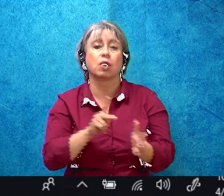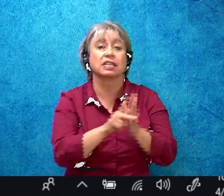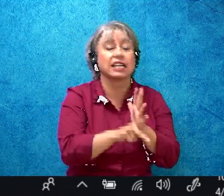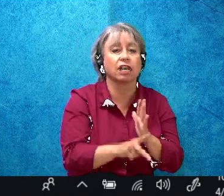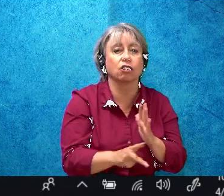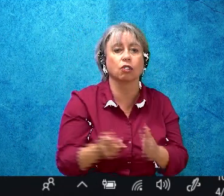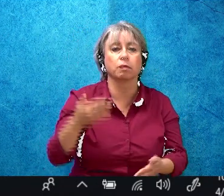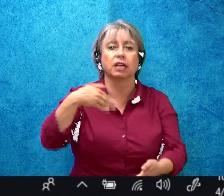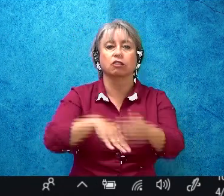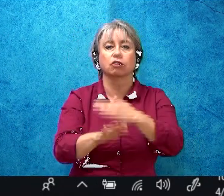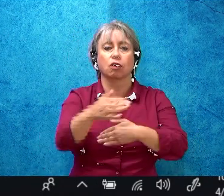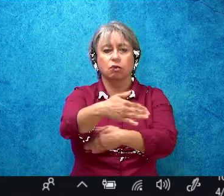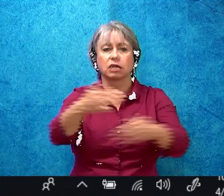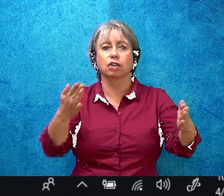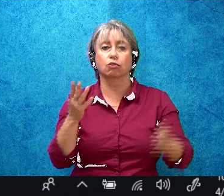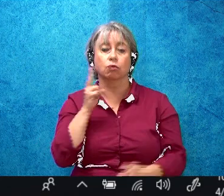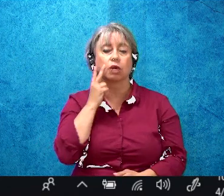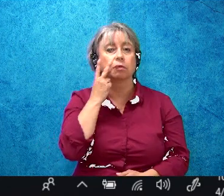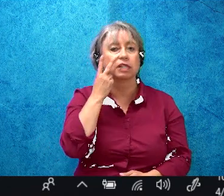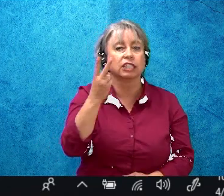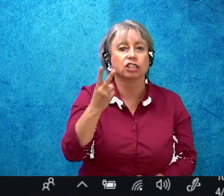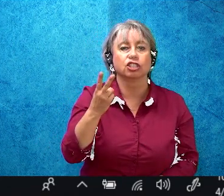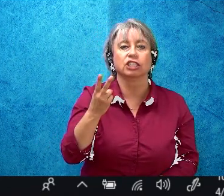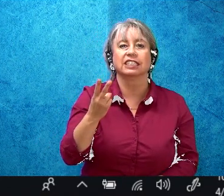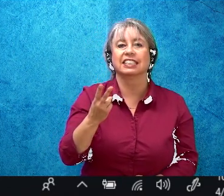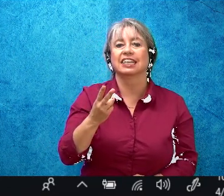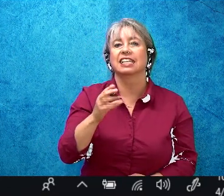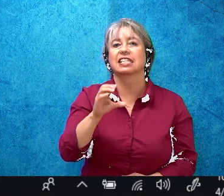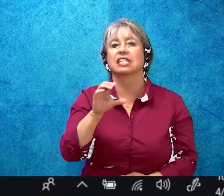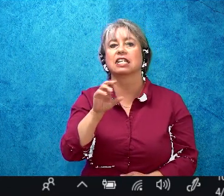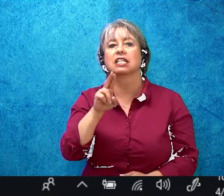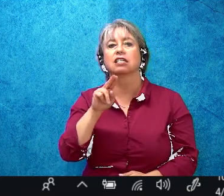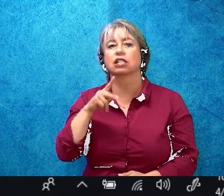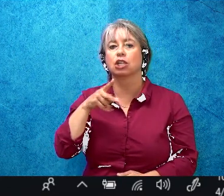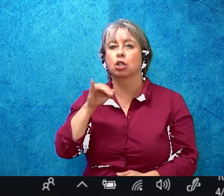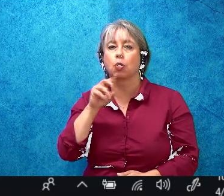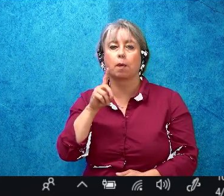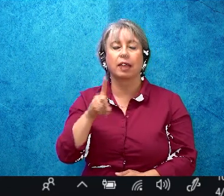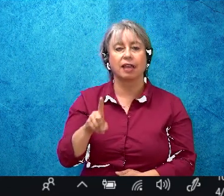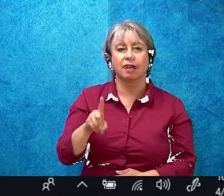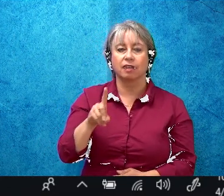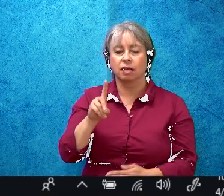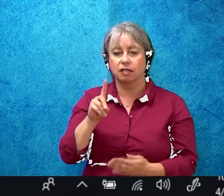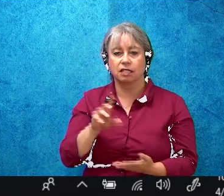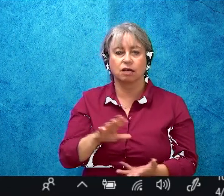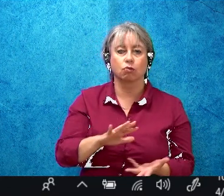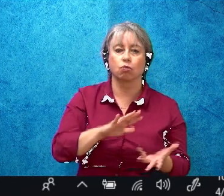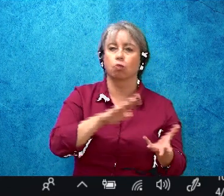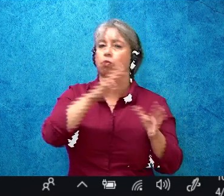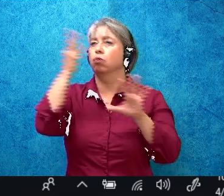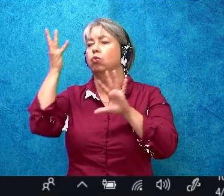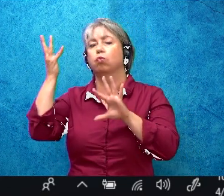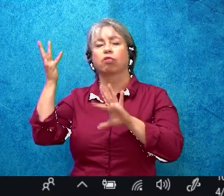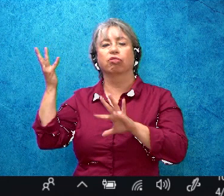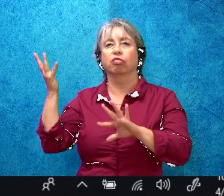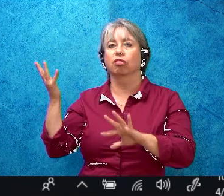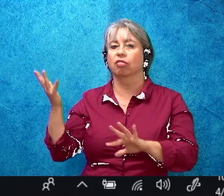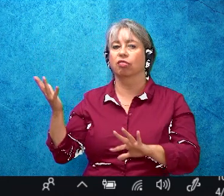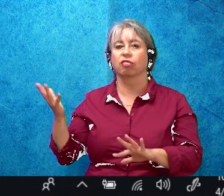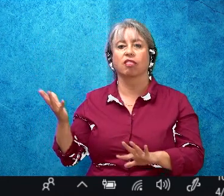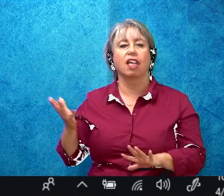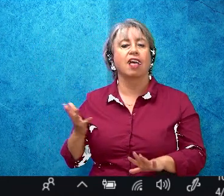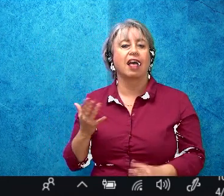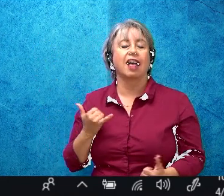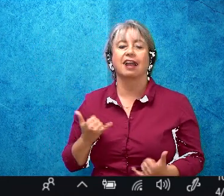sees that it's Cupid. This totally messes everything up because